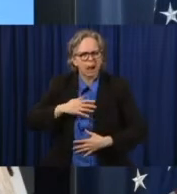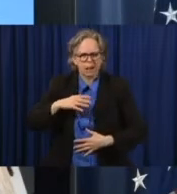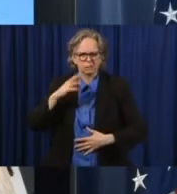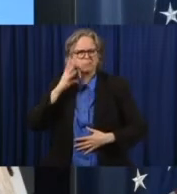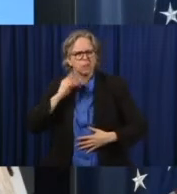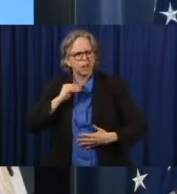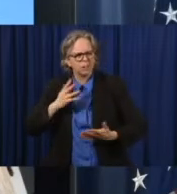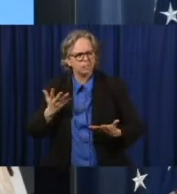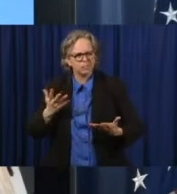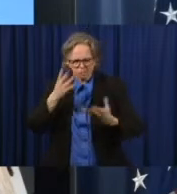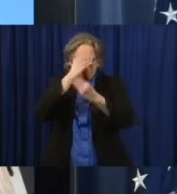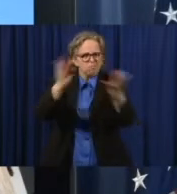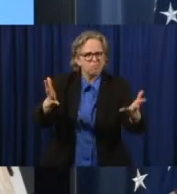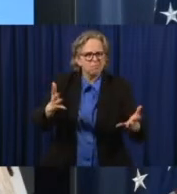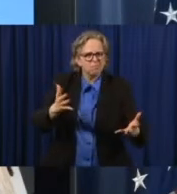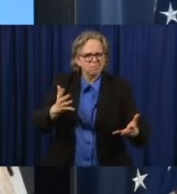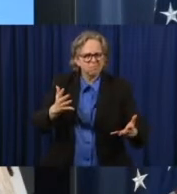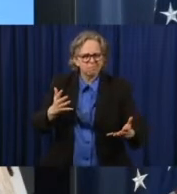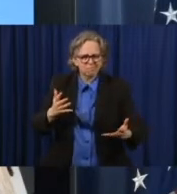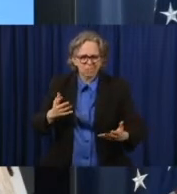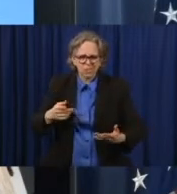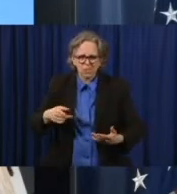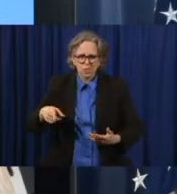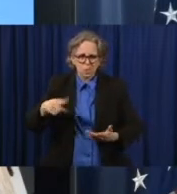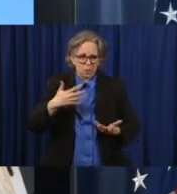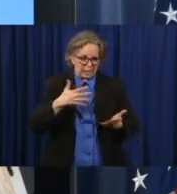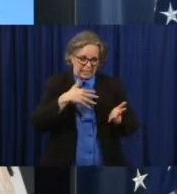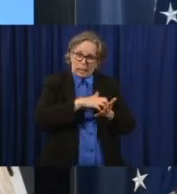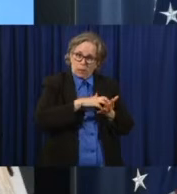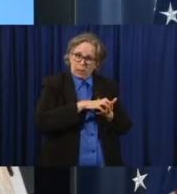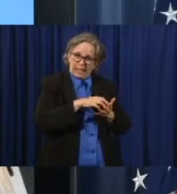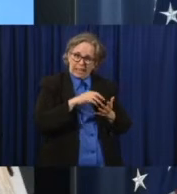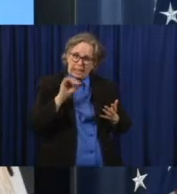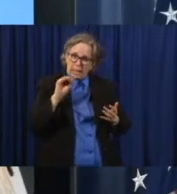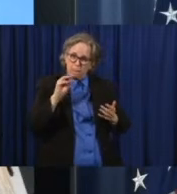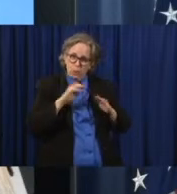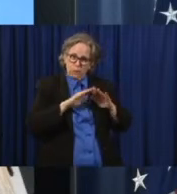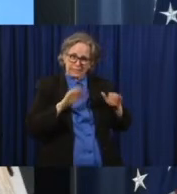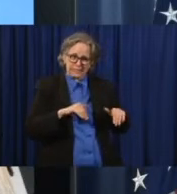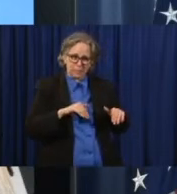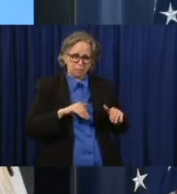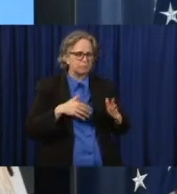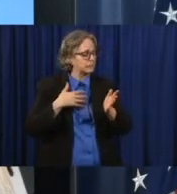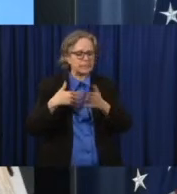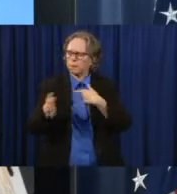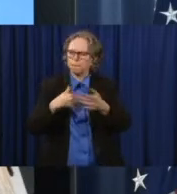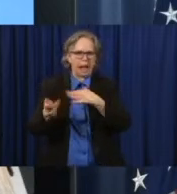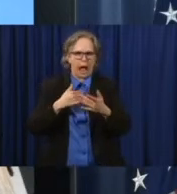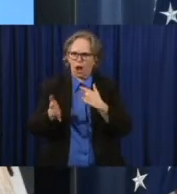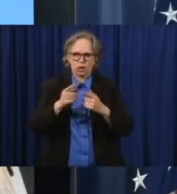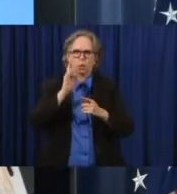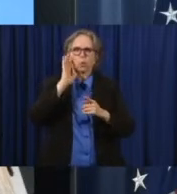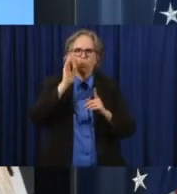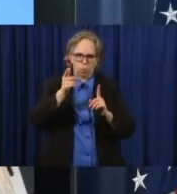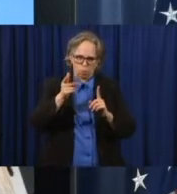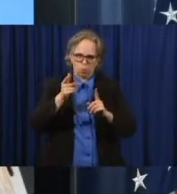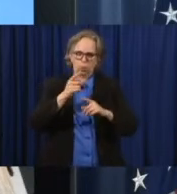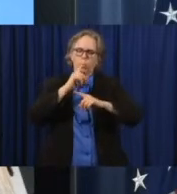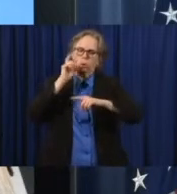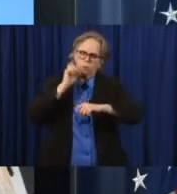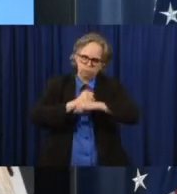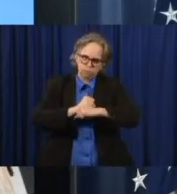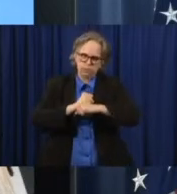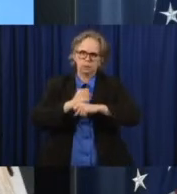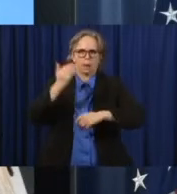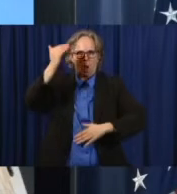you know, whether or not you have immunosuppressed system or not, we all need to be mindful of each other and